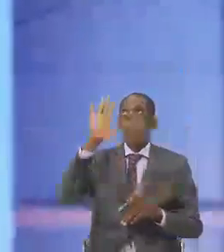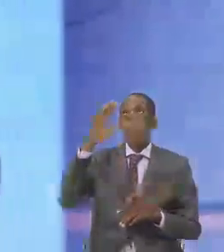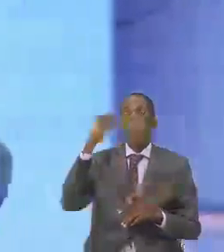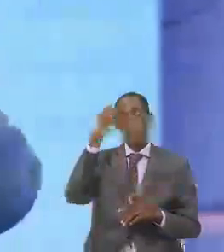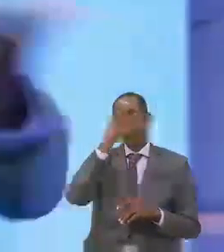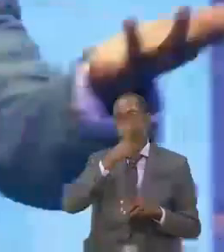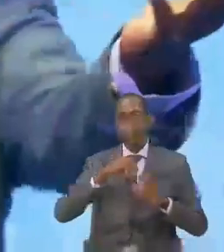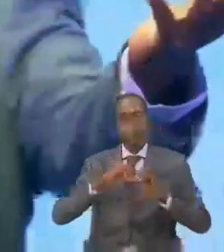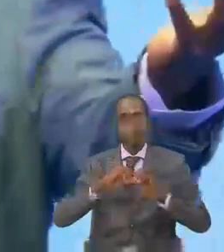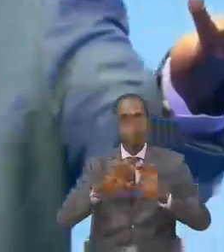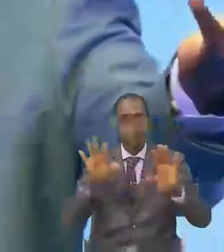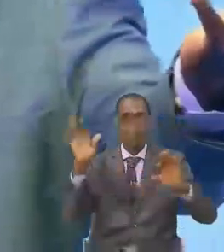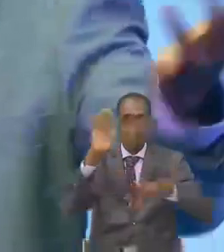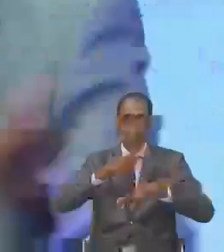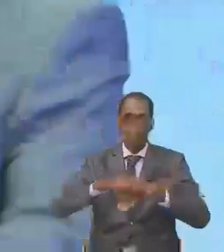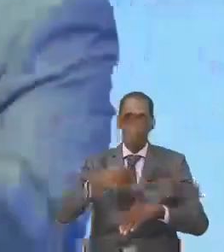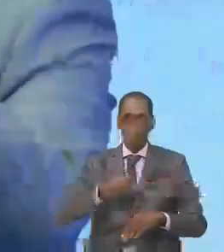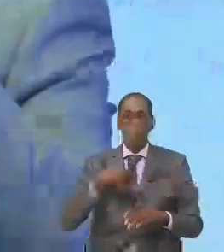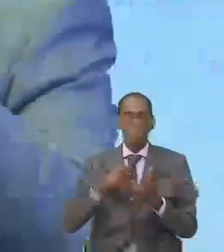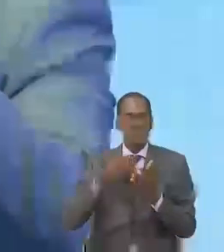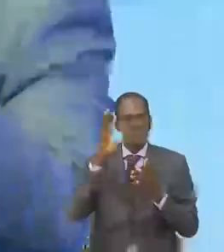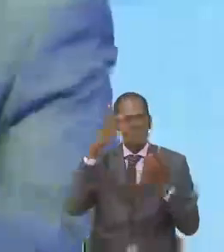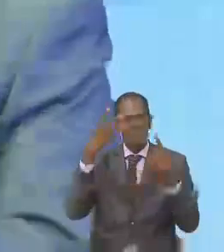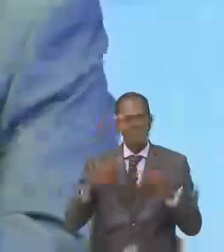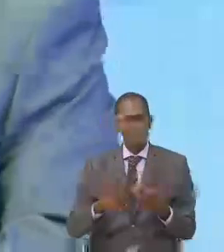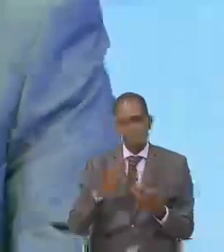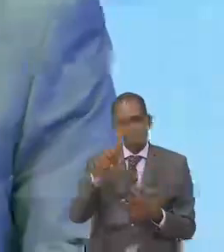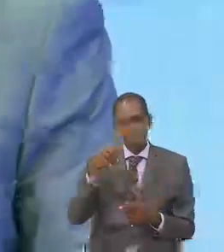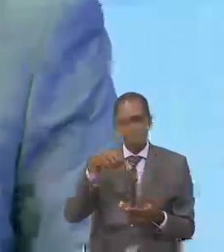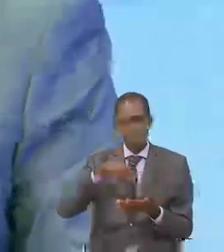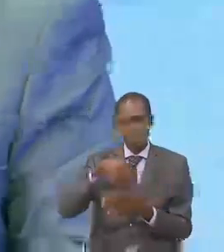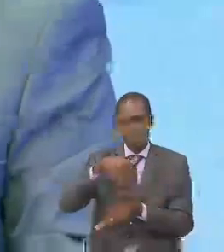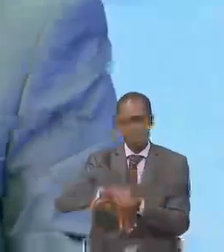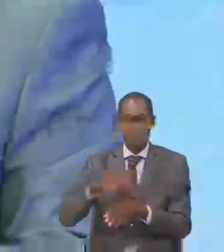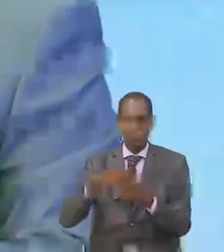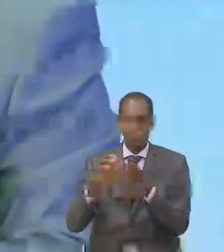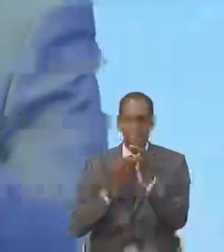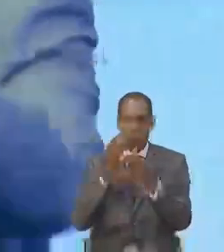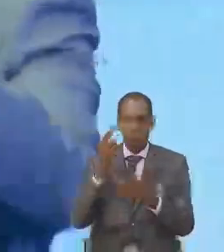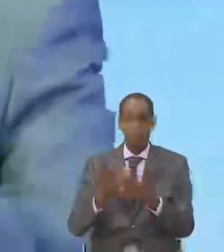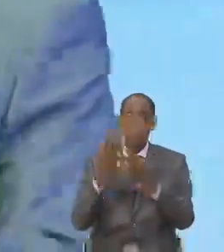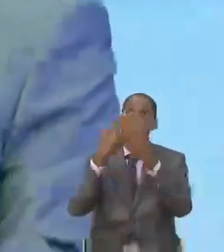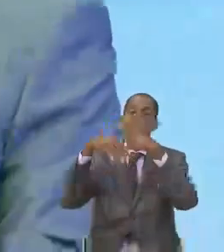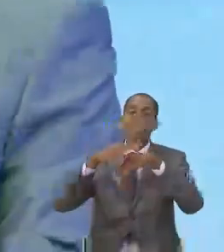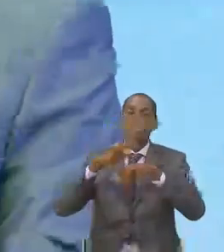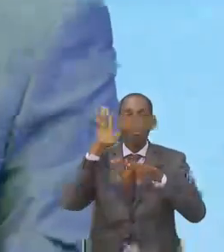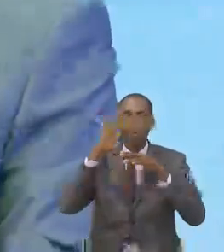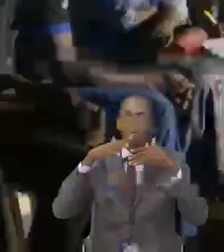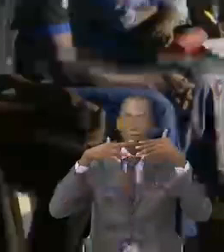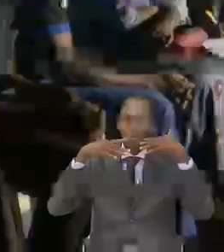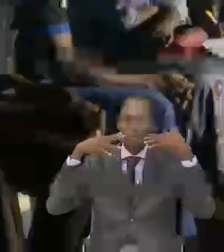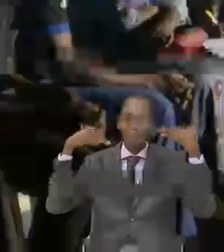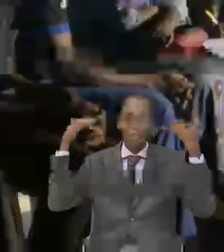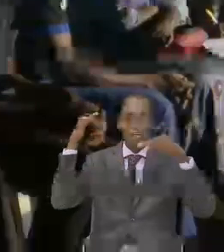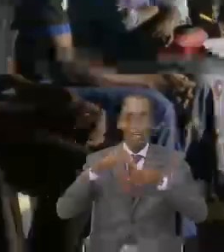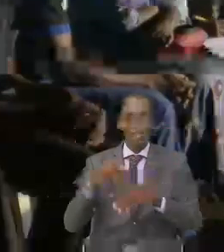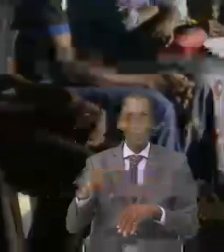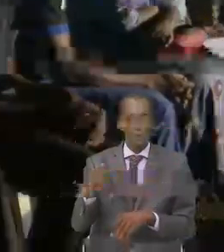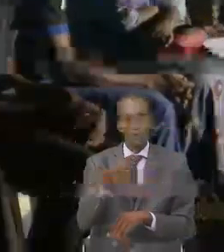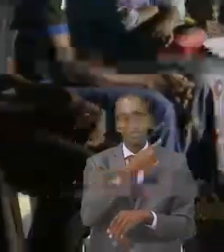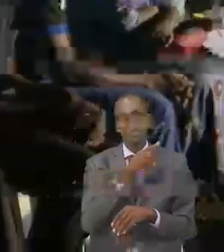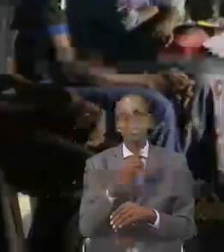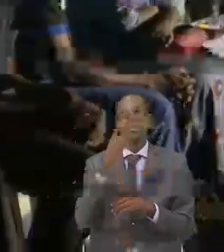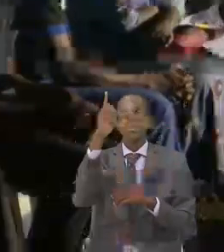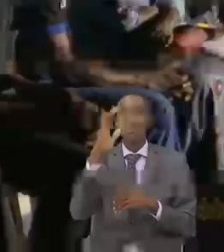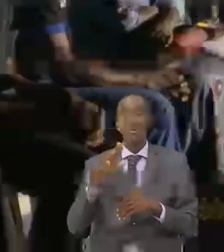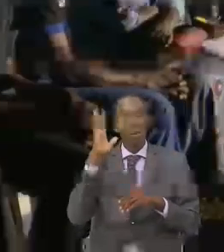sins away, and let your face shine upon me. It will happen tonight.